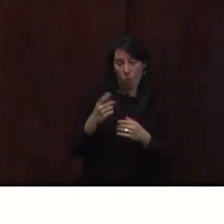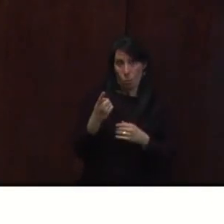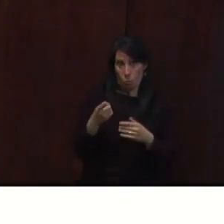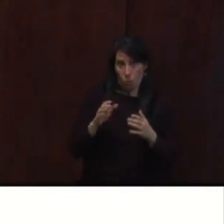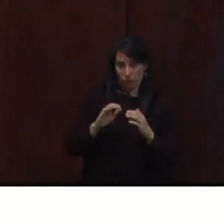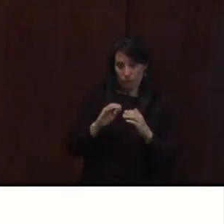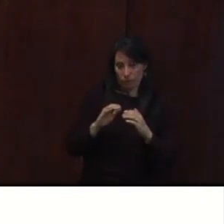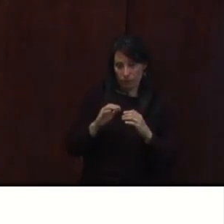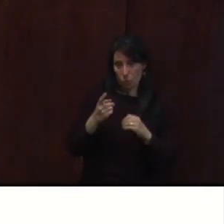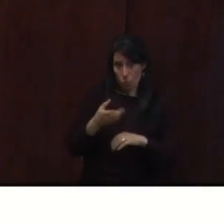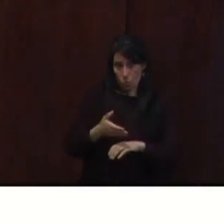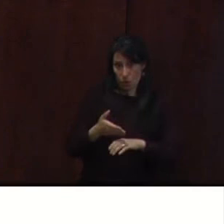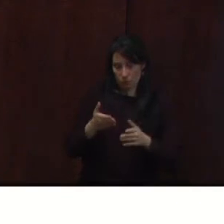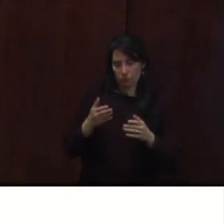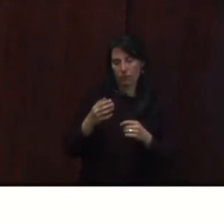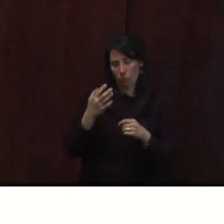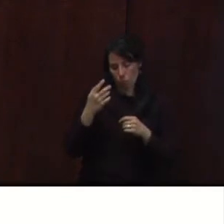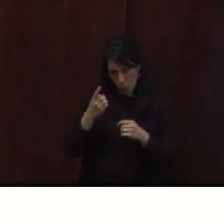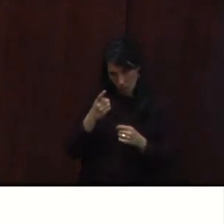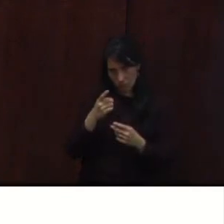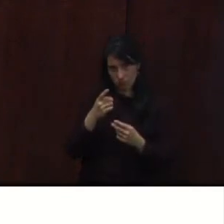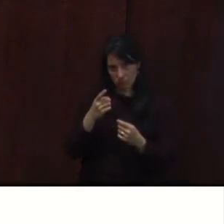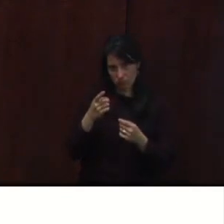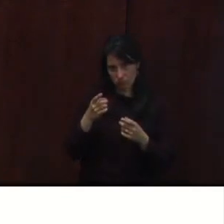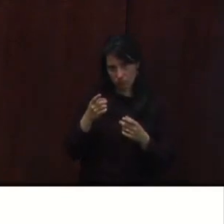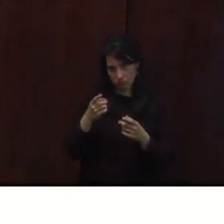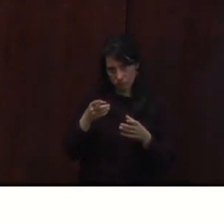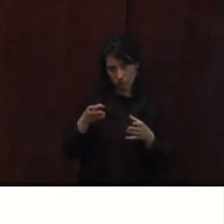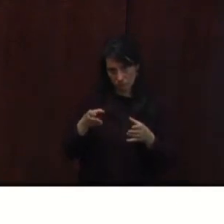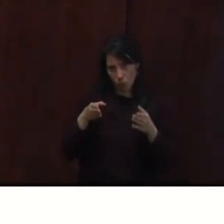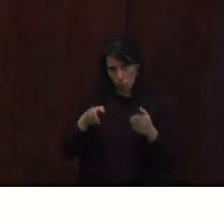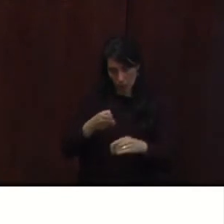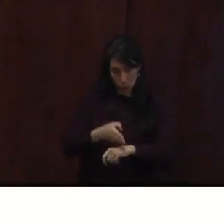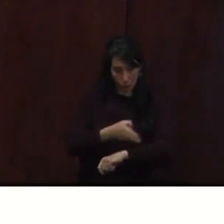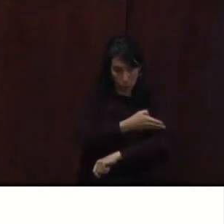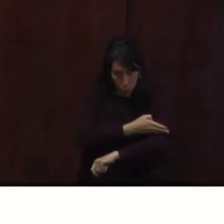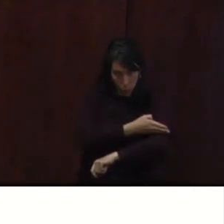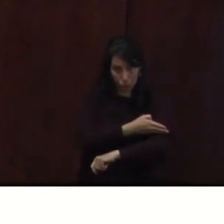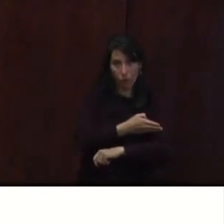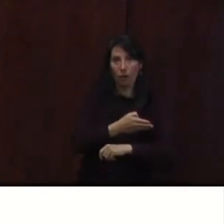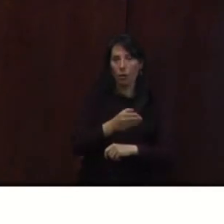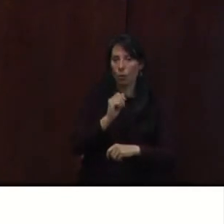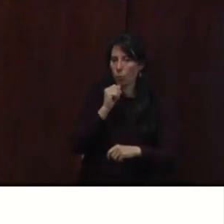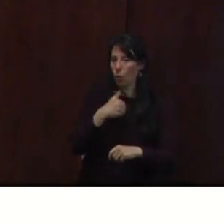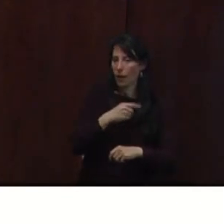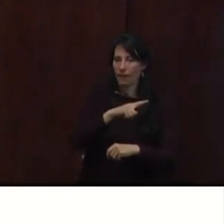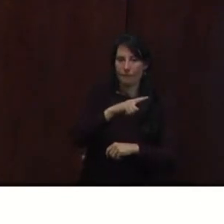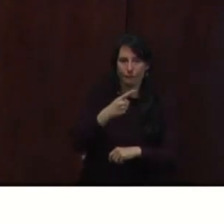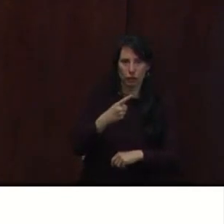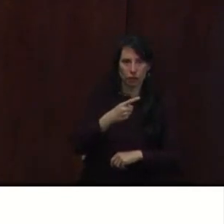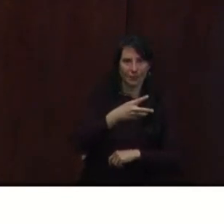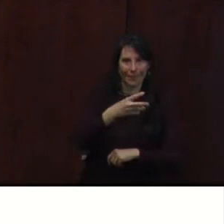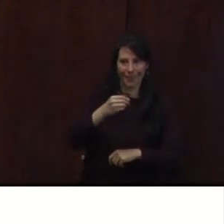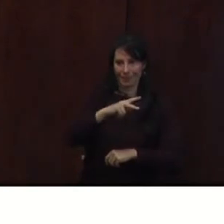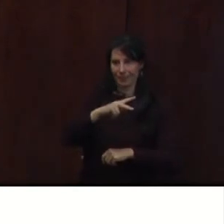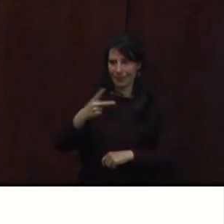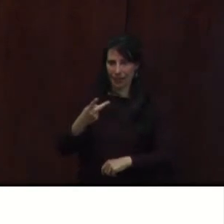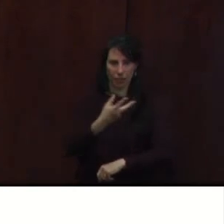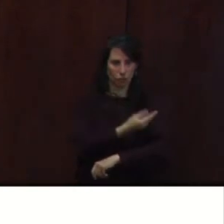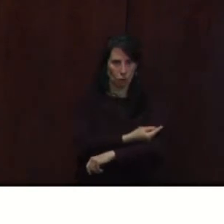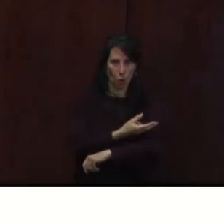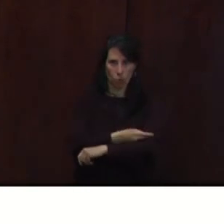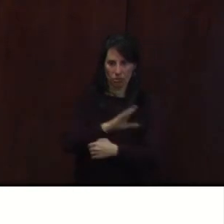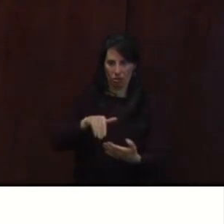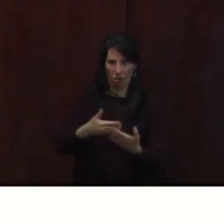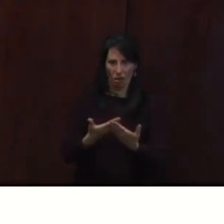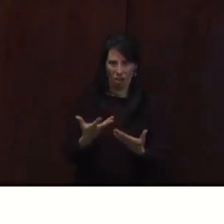to vehicle-based sites at Reynolds High School initially. So what that allows us to do is to focus solely on first doses at AB